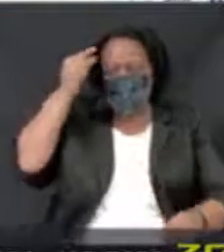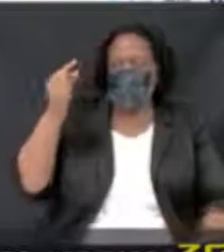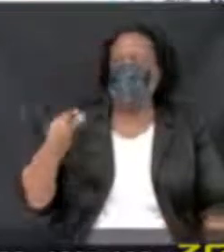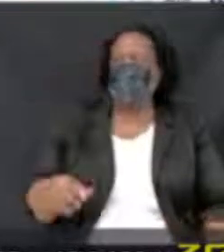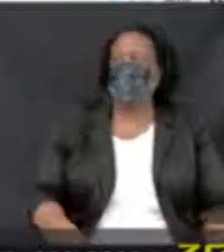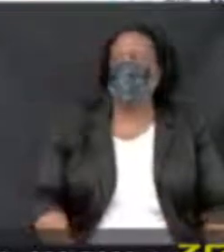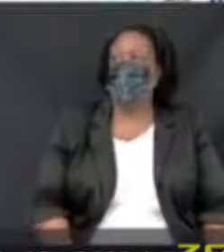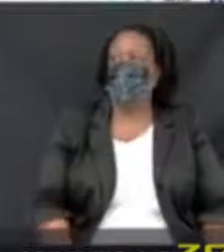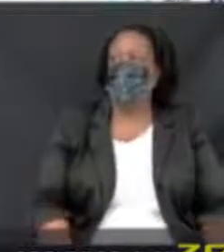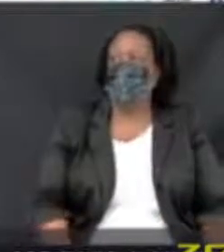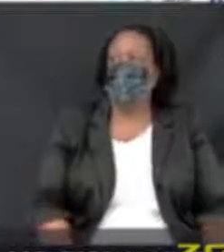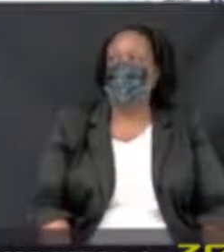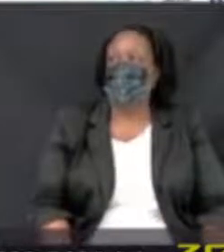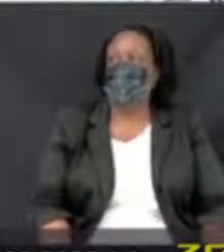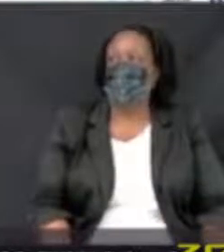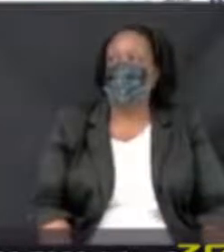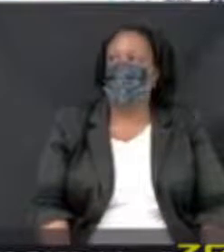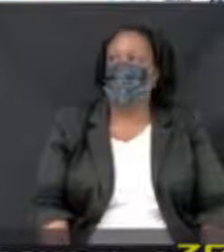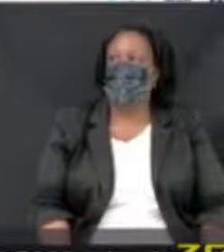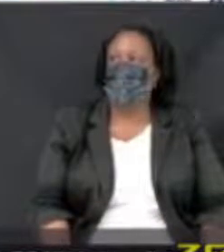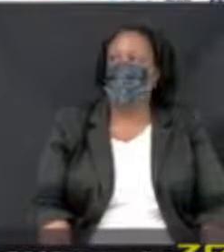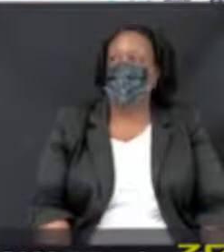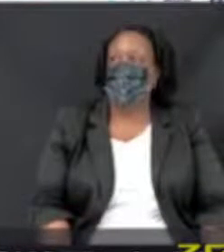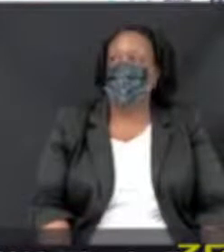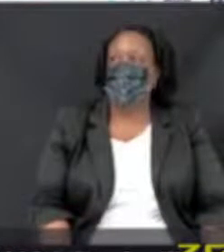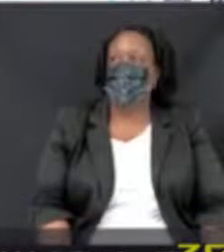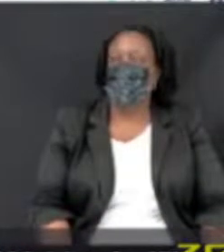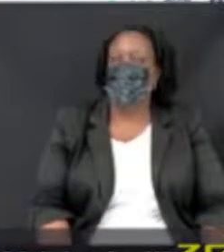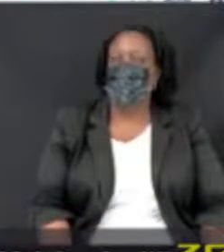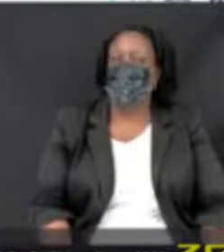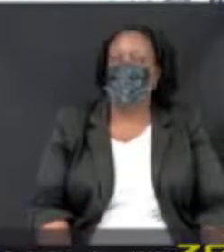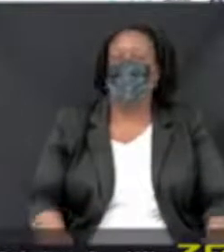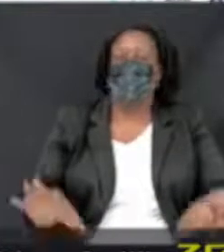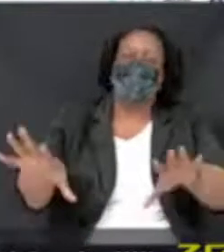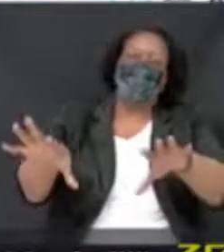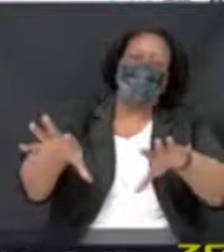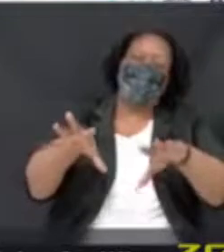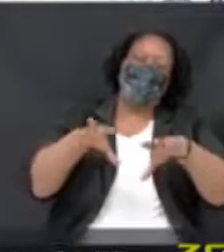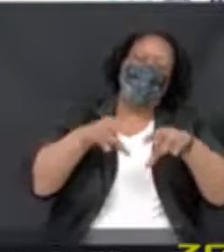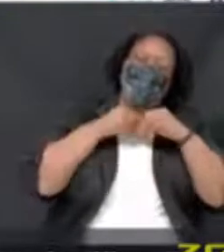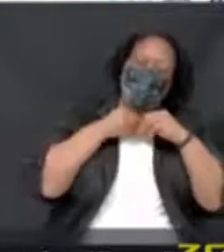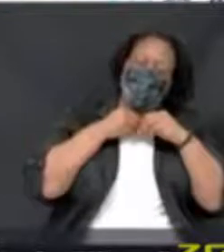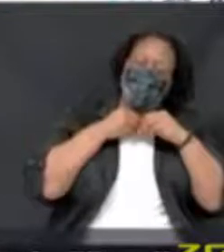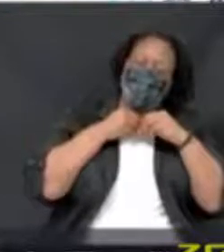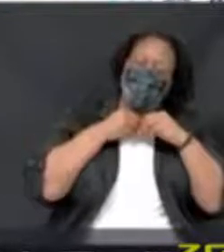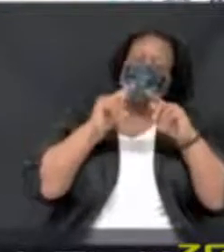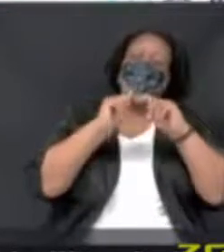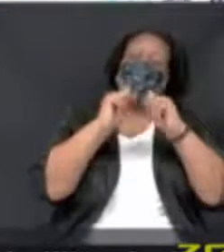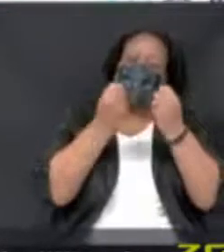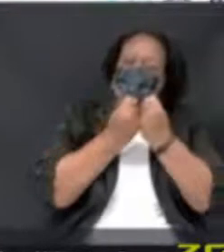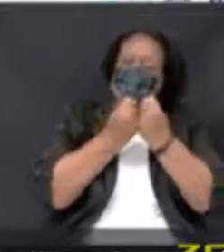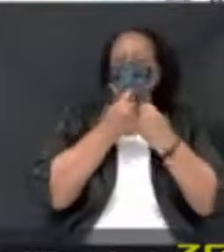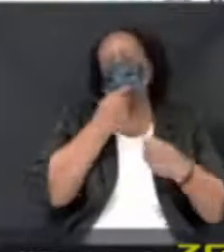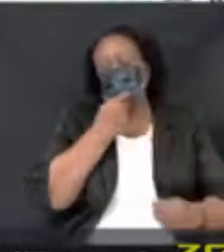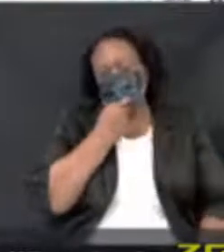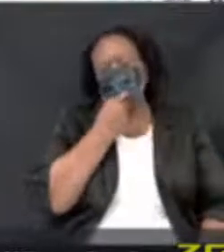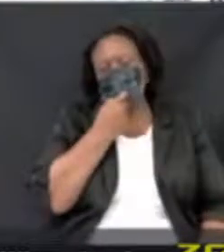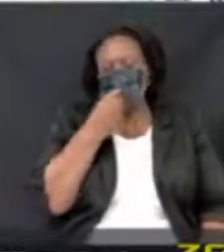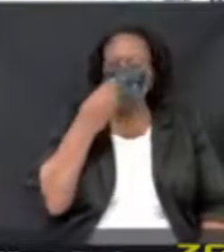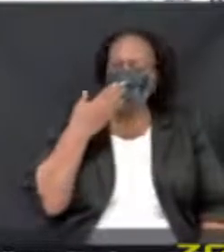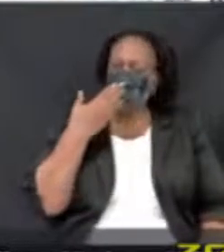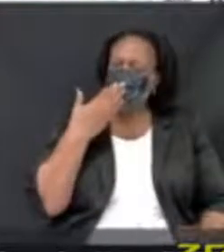Carnival Committee were accepted by the task force. As a matter of fact, the task force didn't have to make